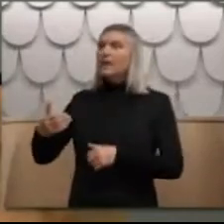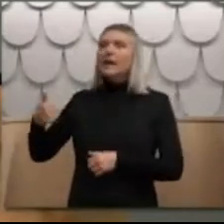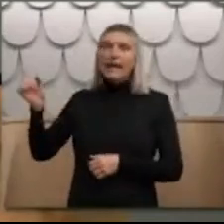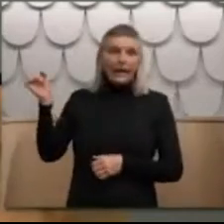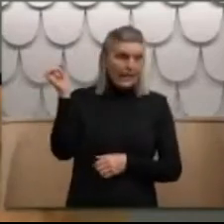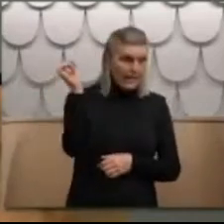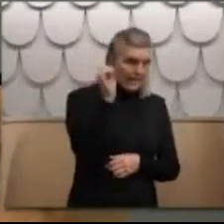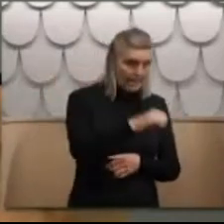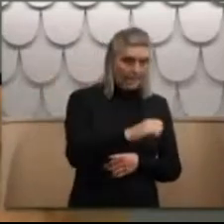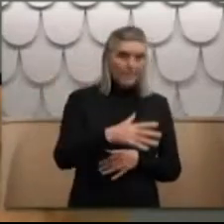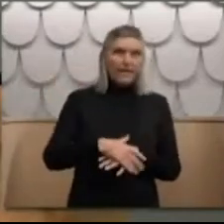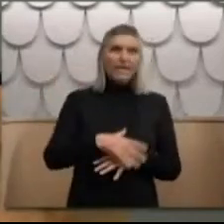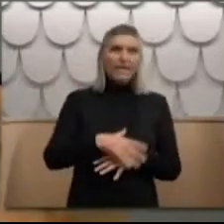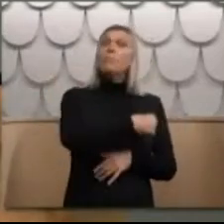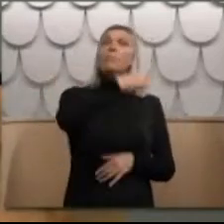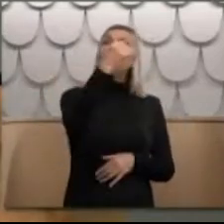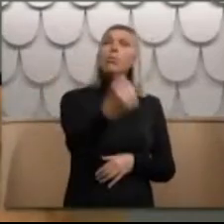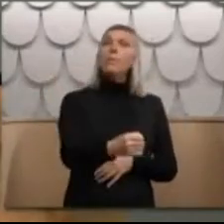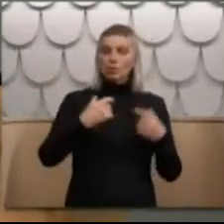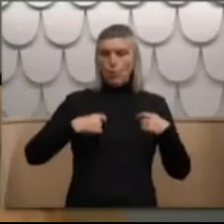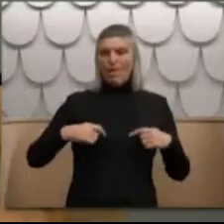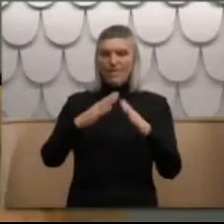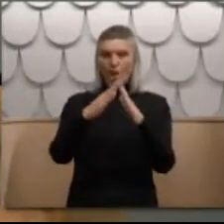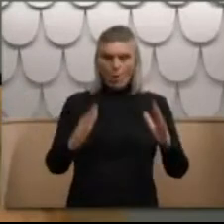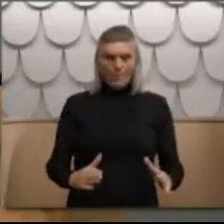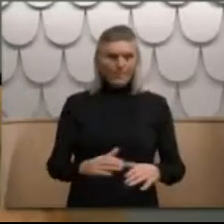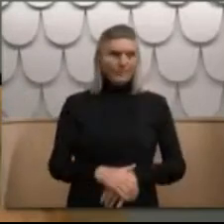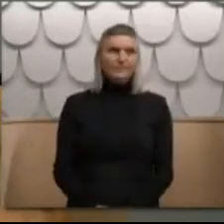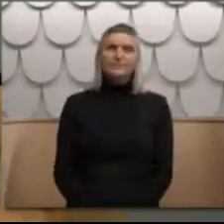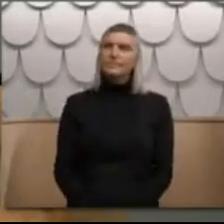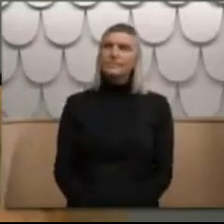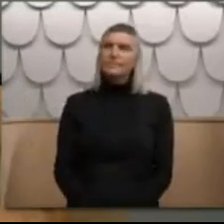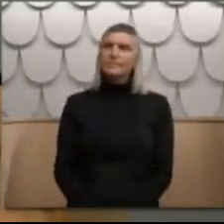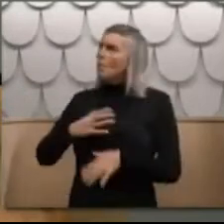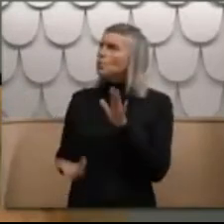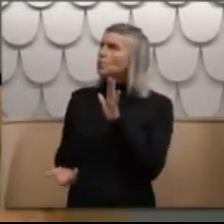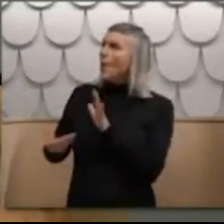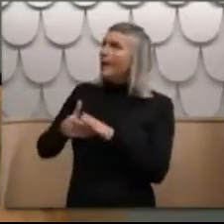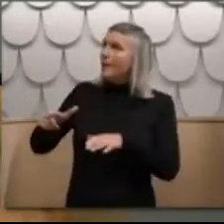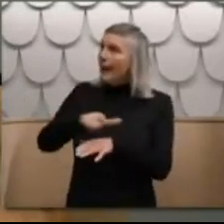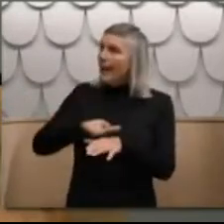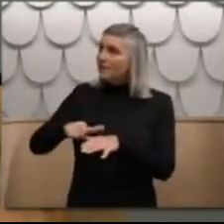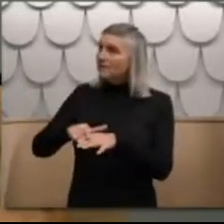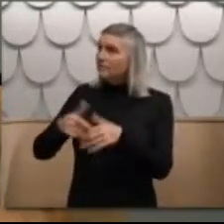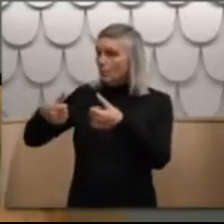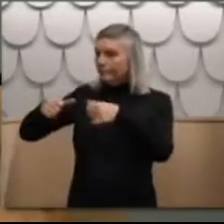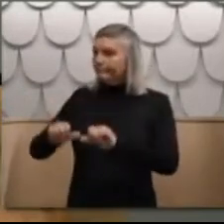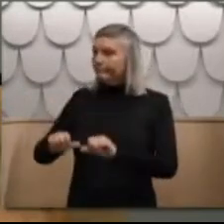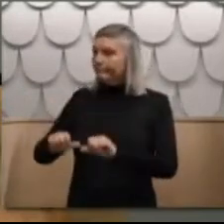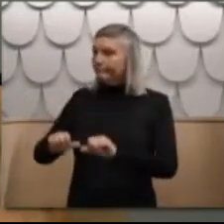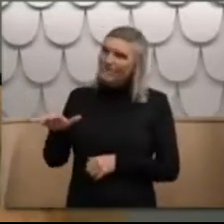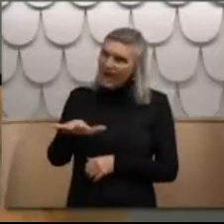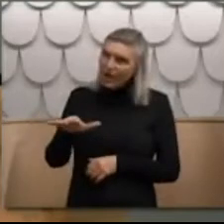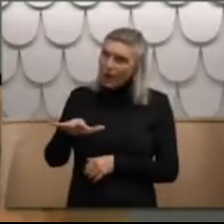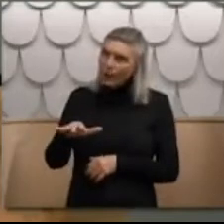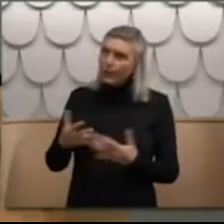Yeah. Is there anything else you want to say about Lake Alice before I move on to talking about your whānau